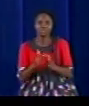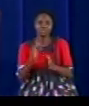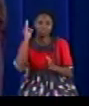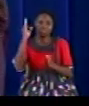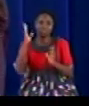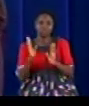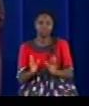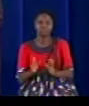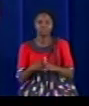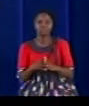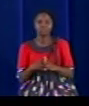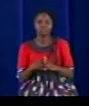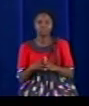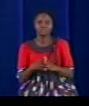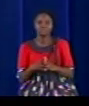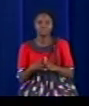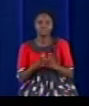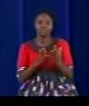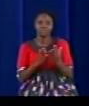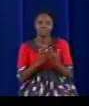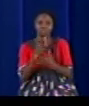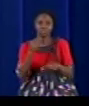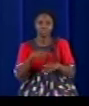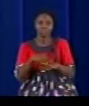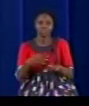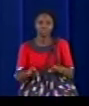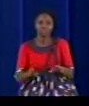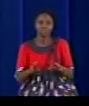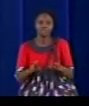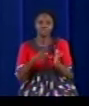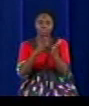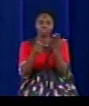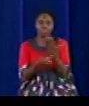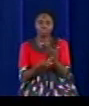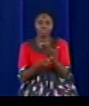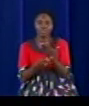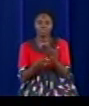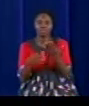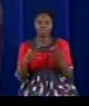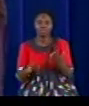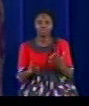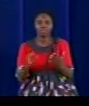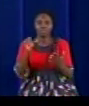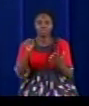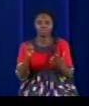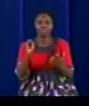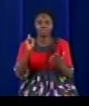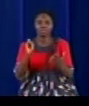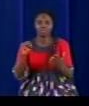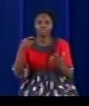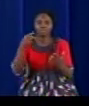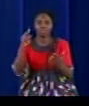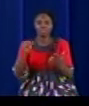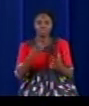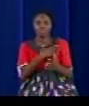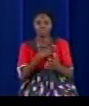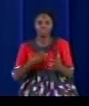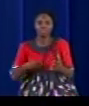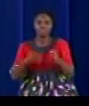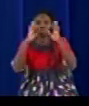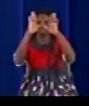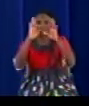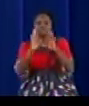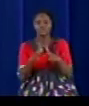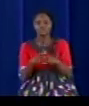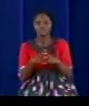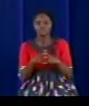During crusade, signs and wonder. When I pray, when we do the crusade, Jesus will pray and he will not